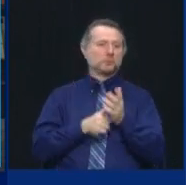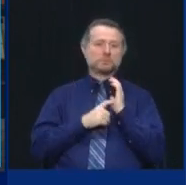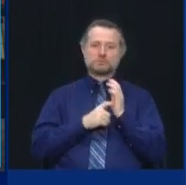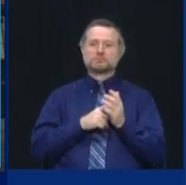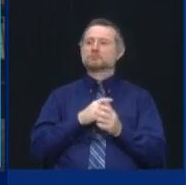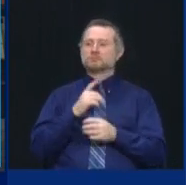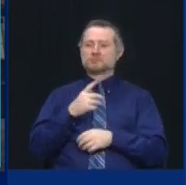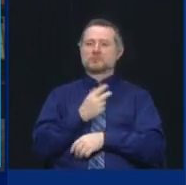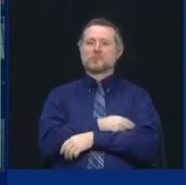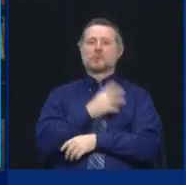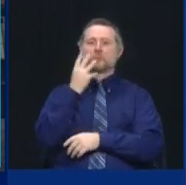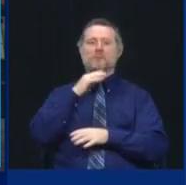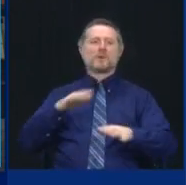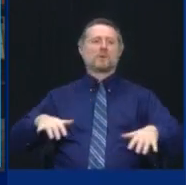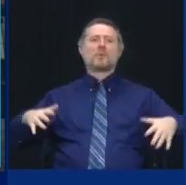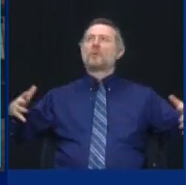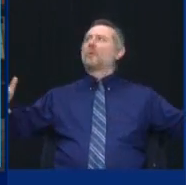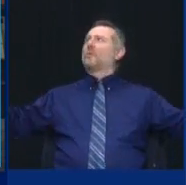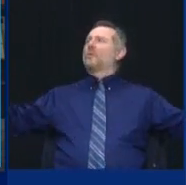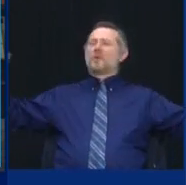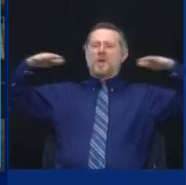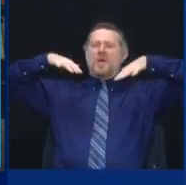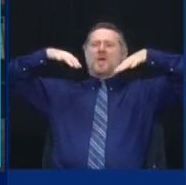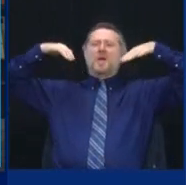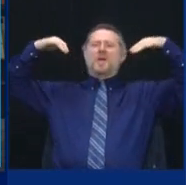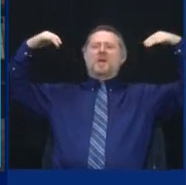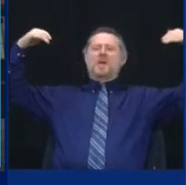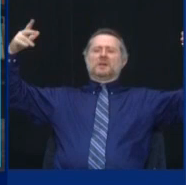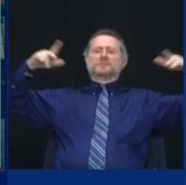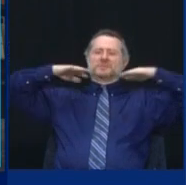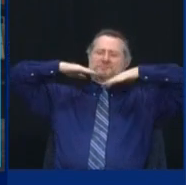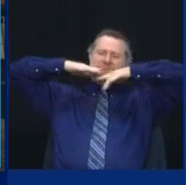hall will be filled